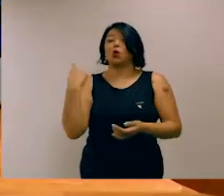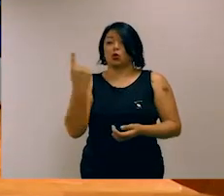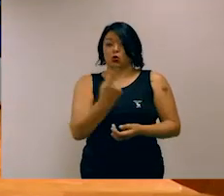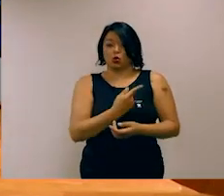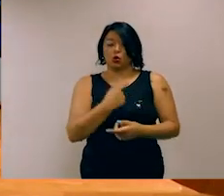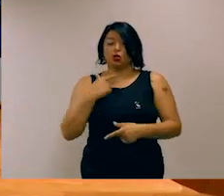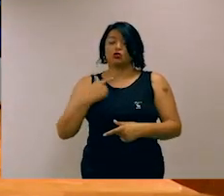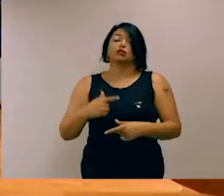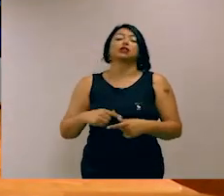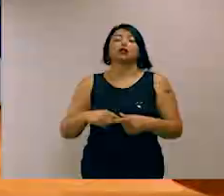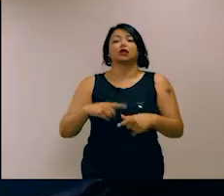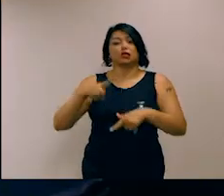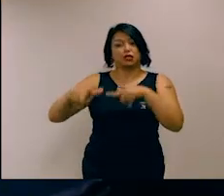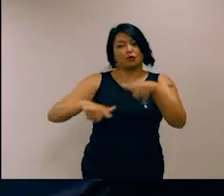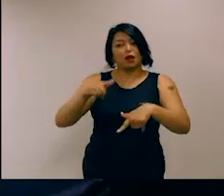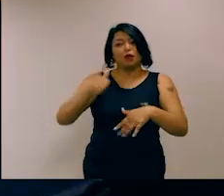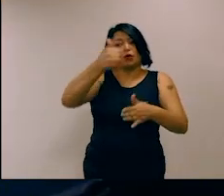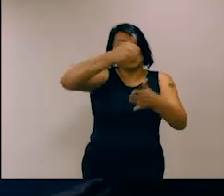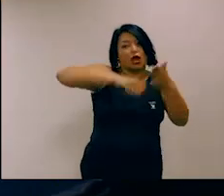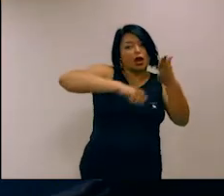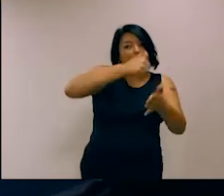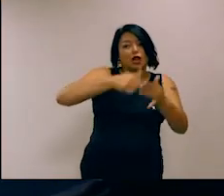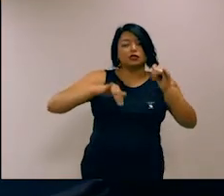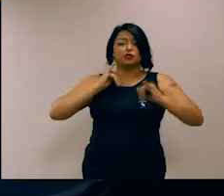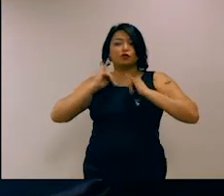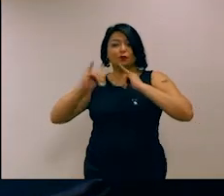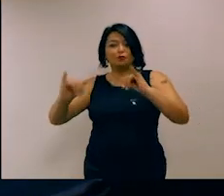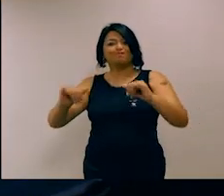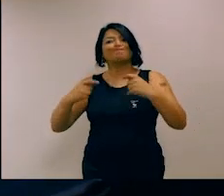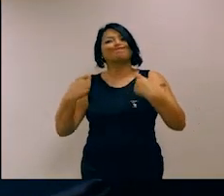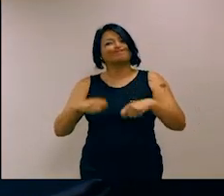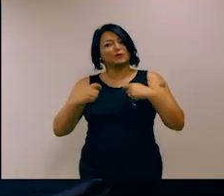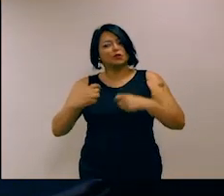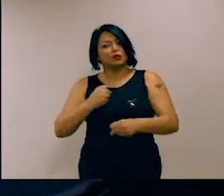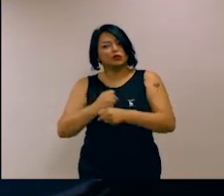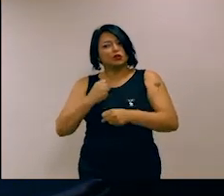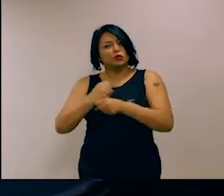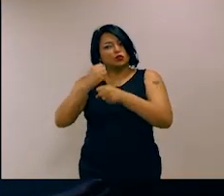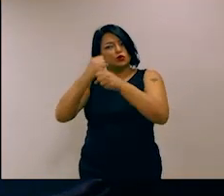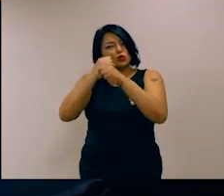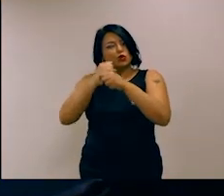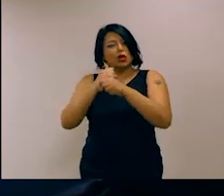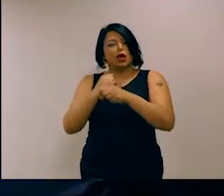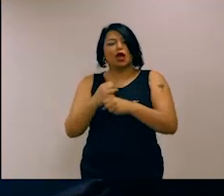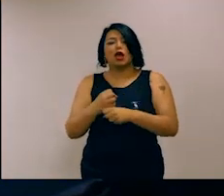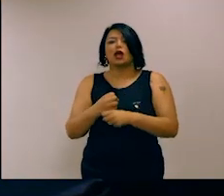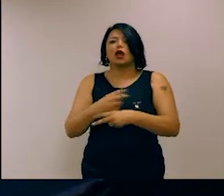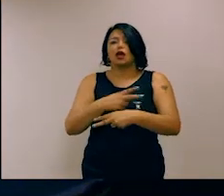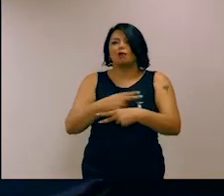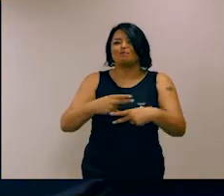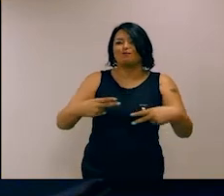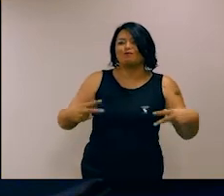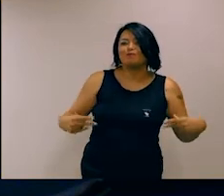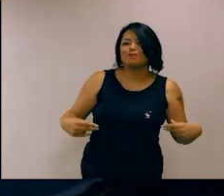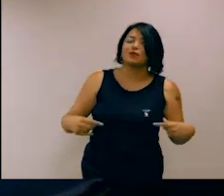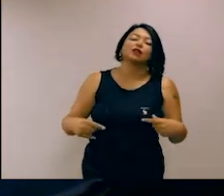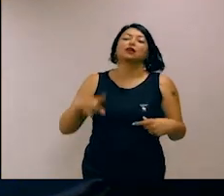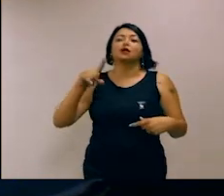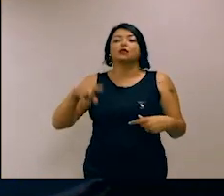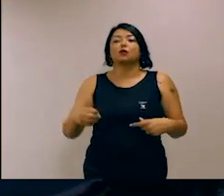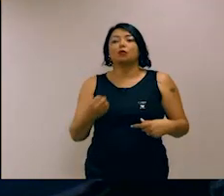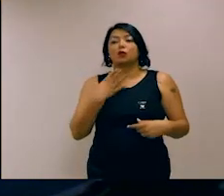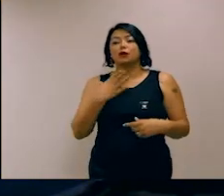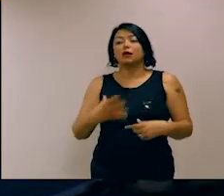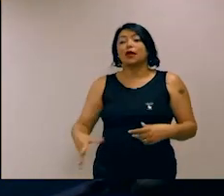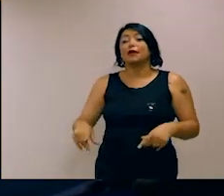We, the ones who work with data, we have a great challenge in this moment, which is to try to produce something with impact, considering